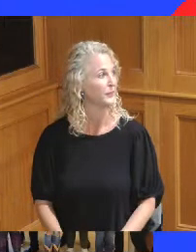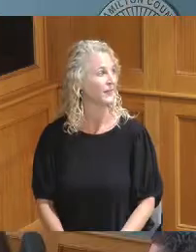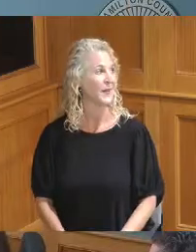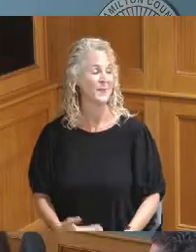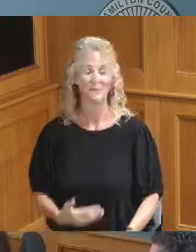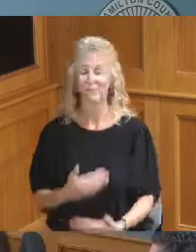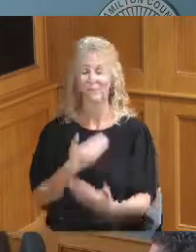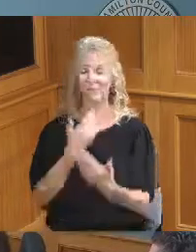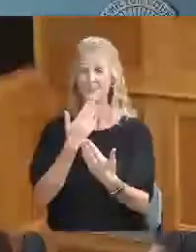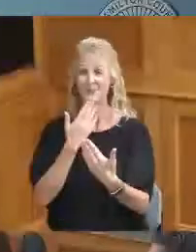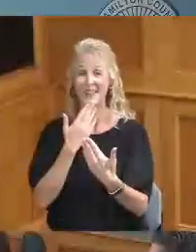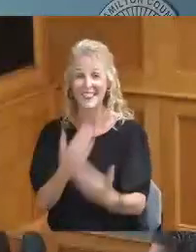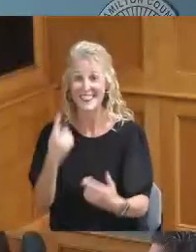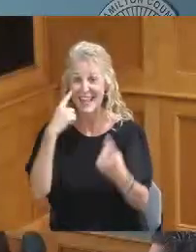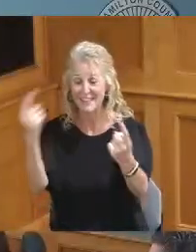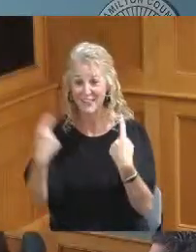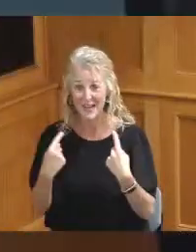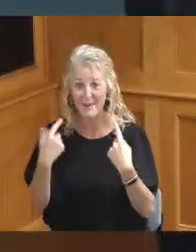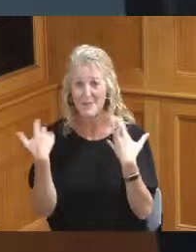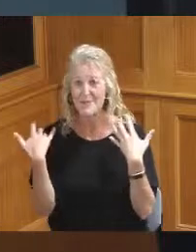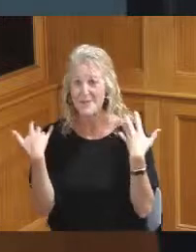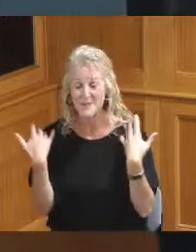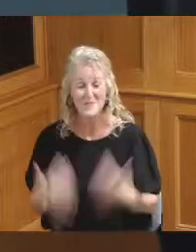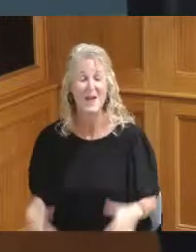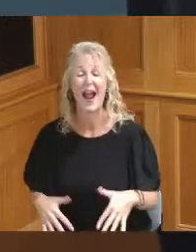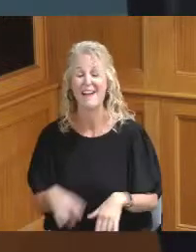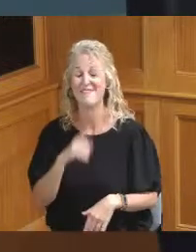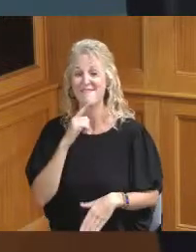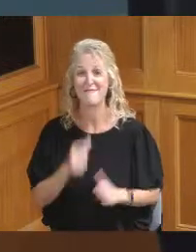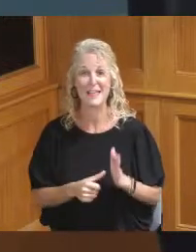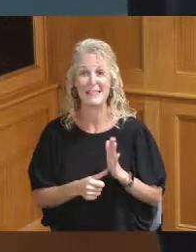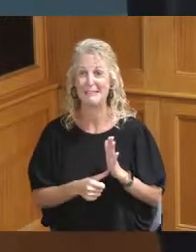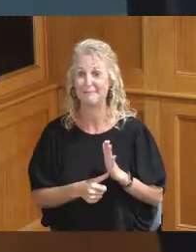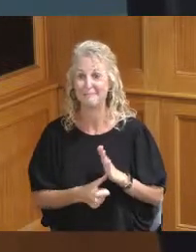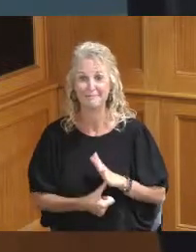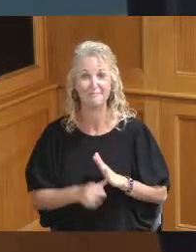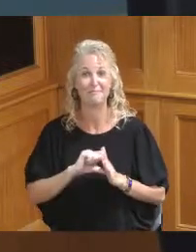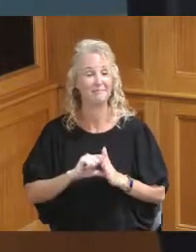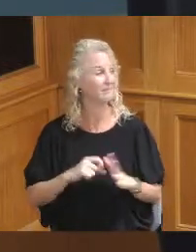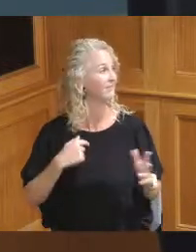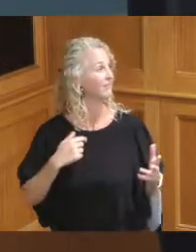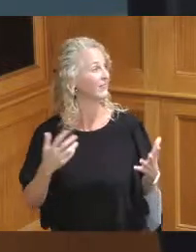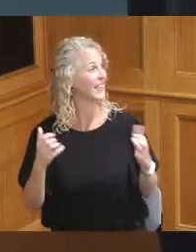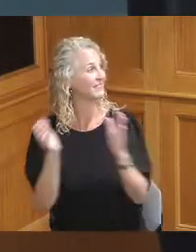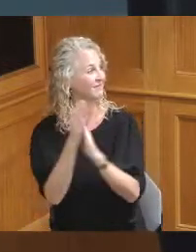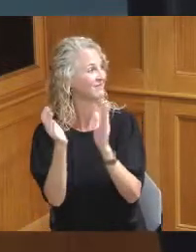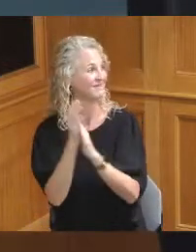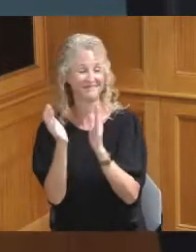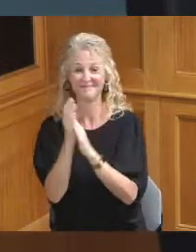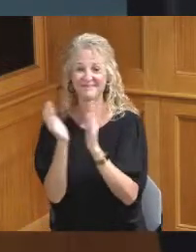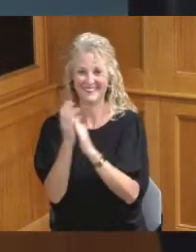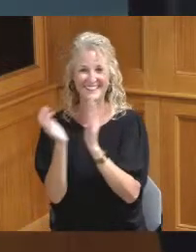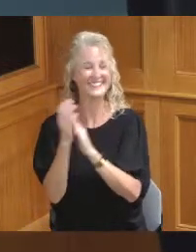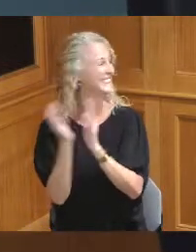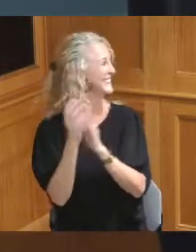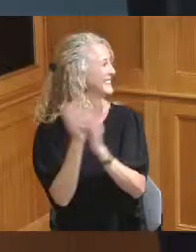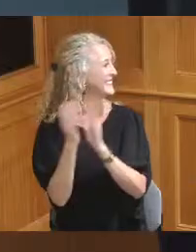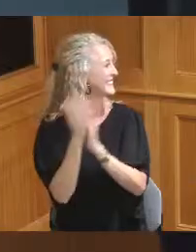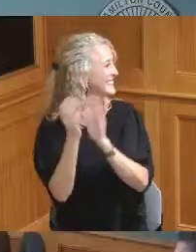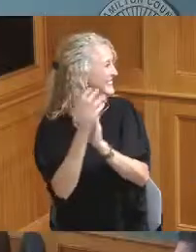thank you so much for being here. It's a really impressive presentation from all four of you. Thank you, please.